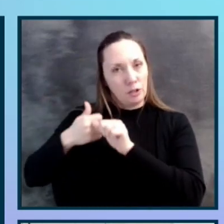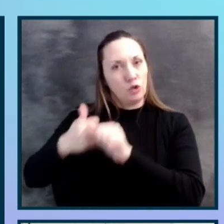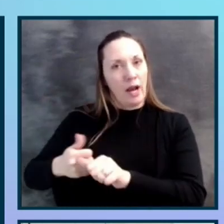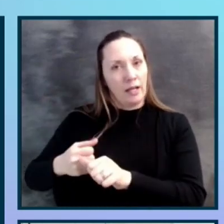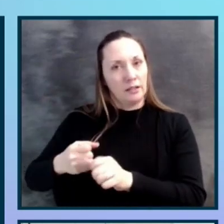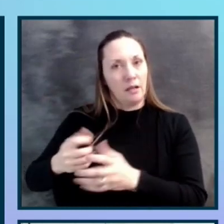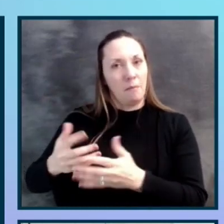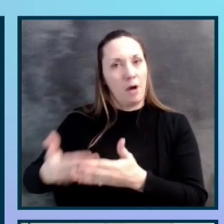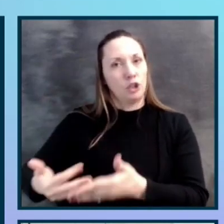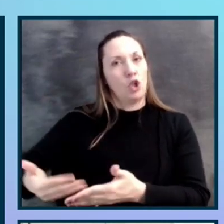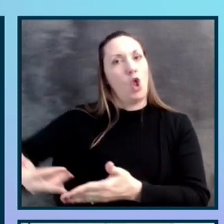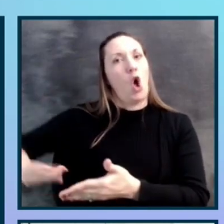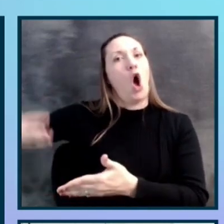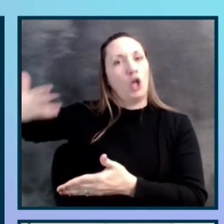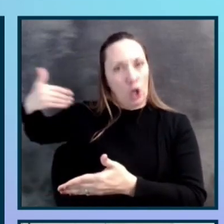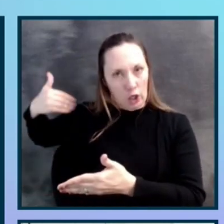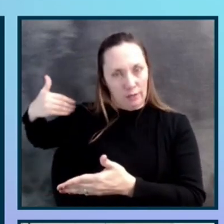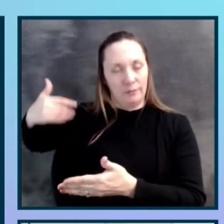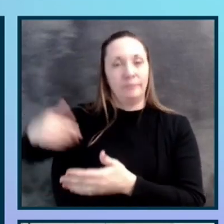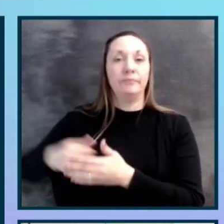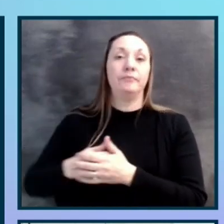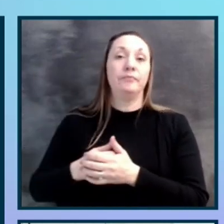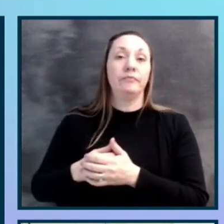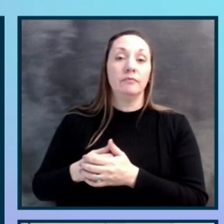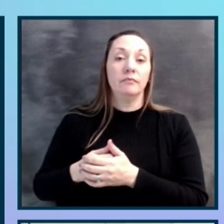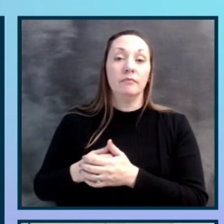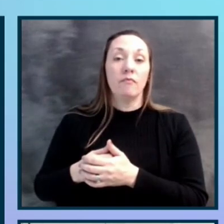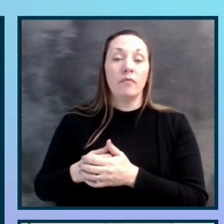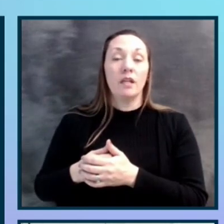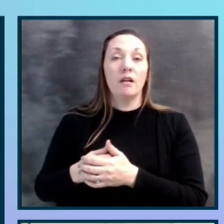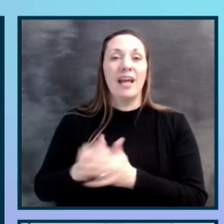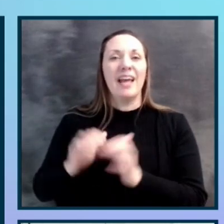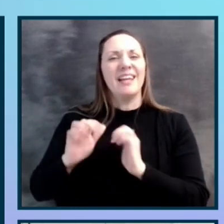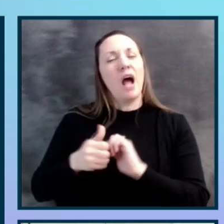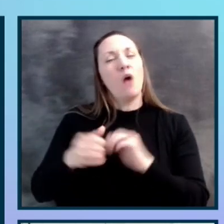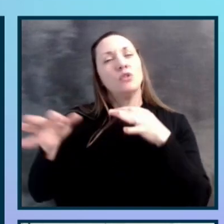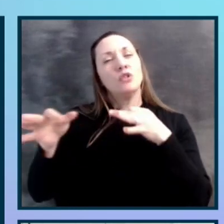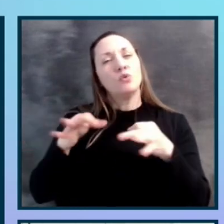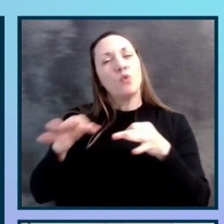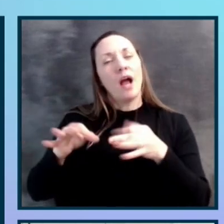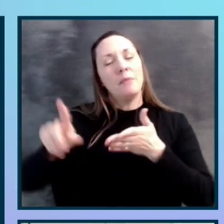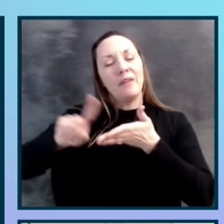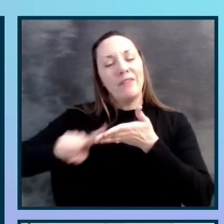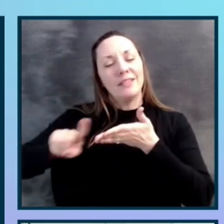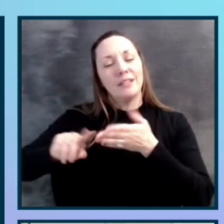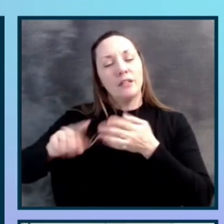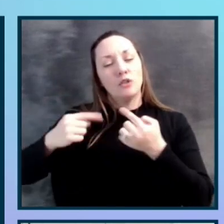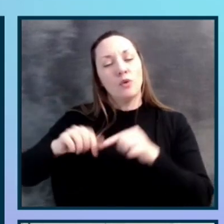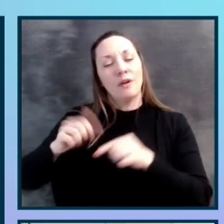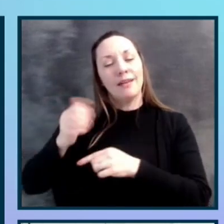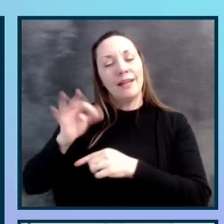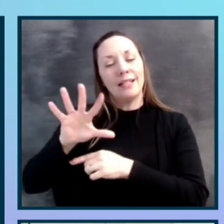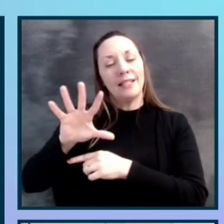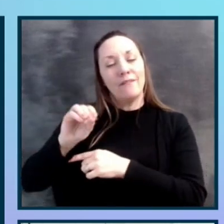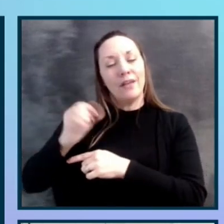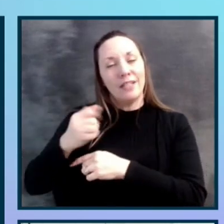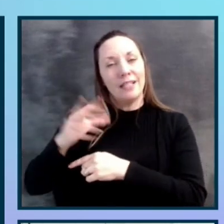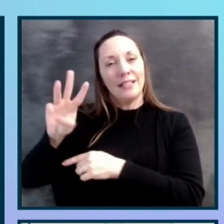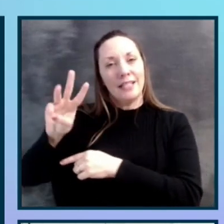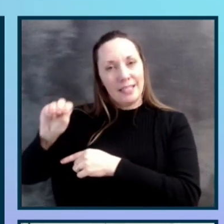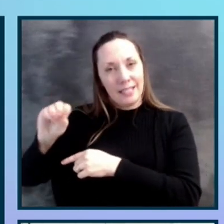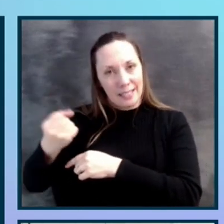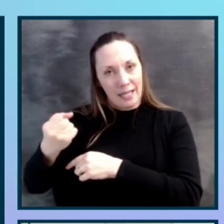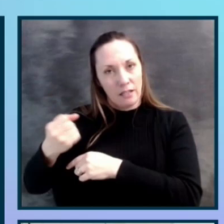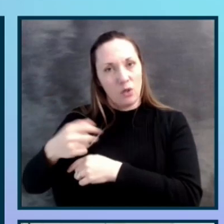much longer. And the way it was kind of described and it was being investigated in the 1950s and 60s is as a